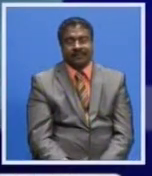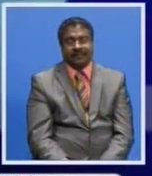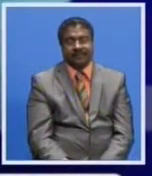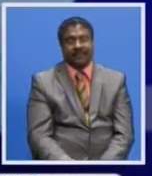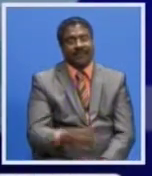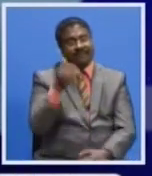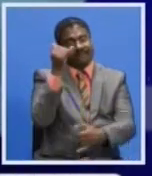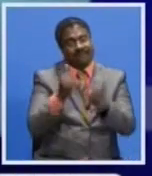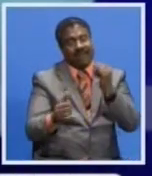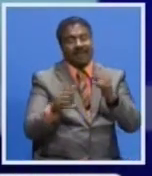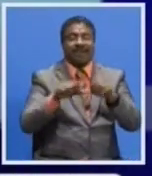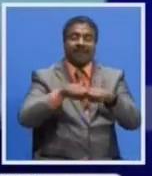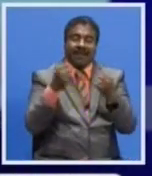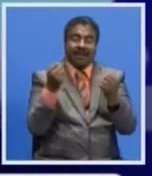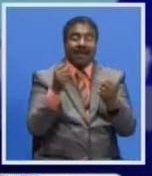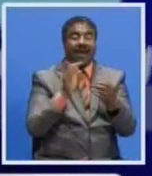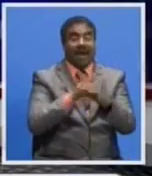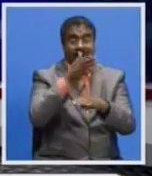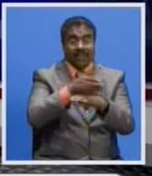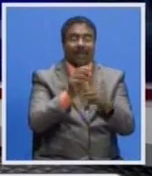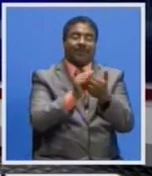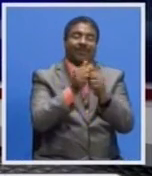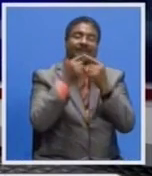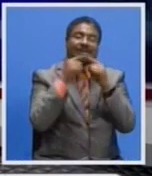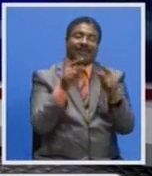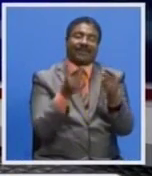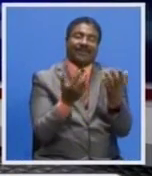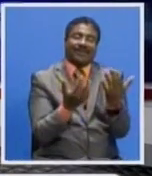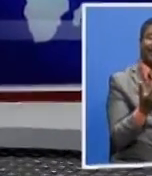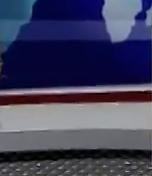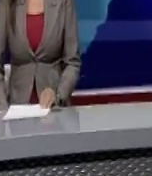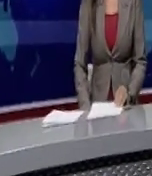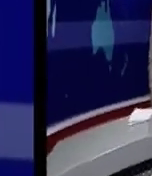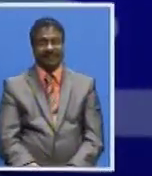We go for our final commercial break, and after that we have sports news.